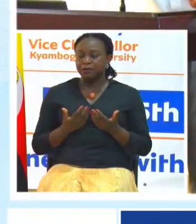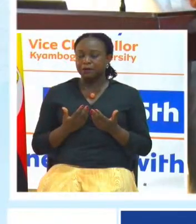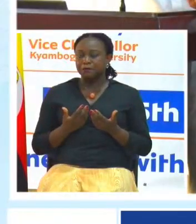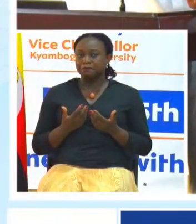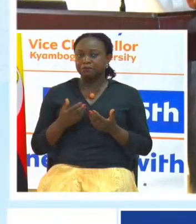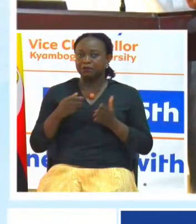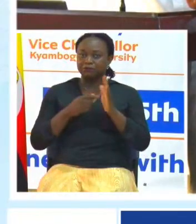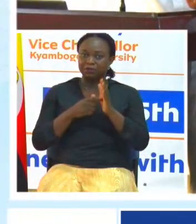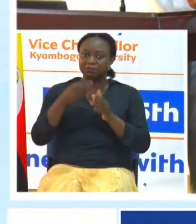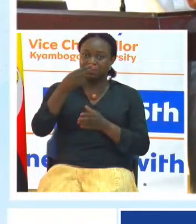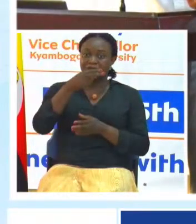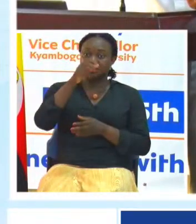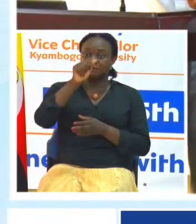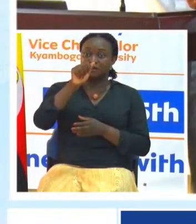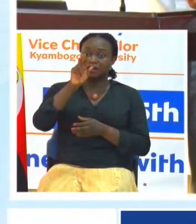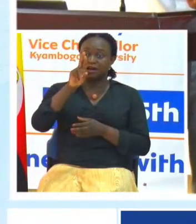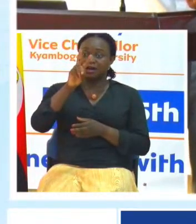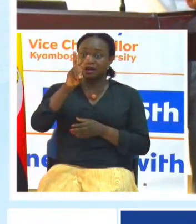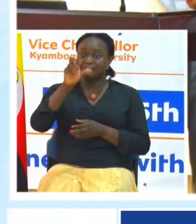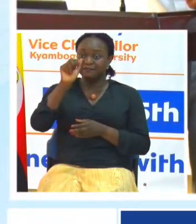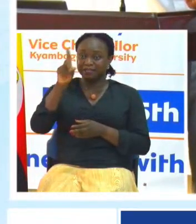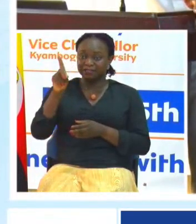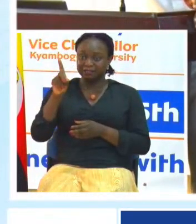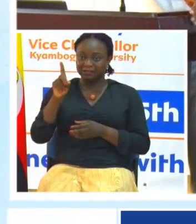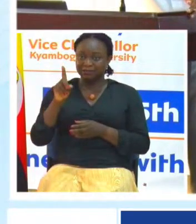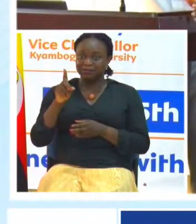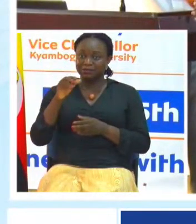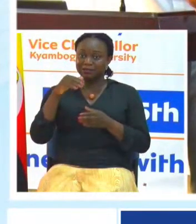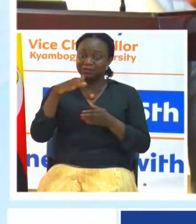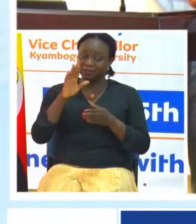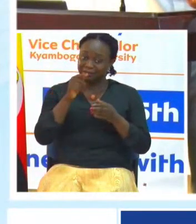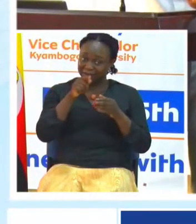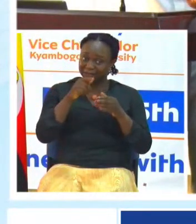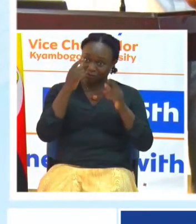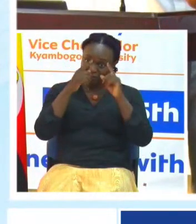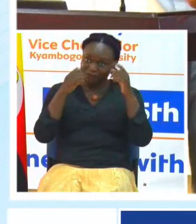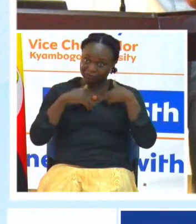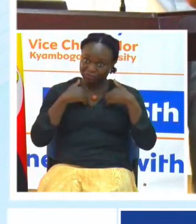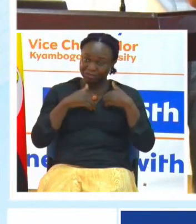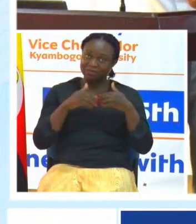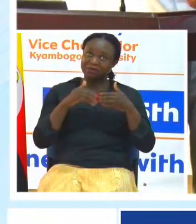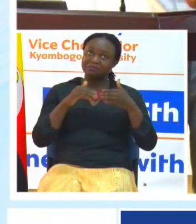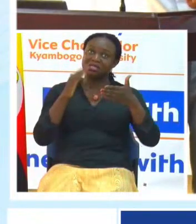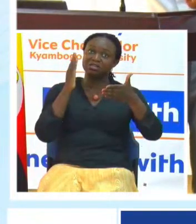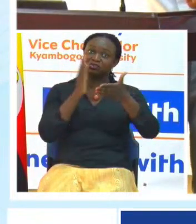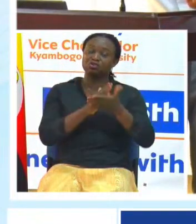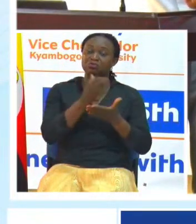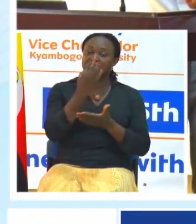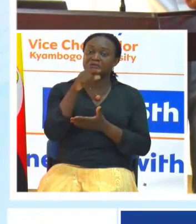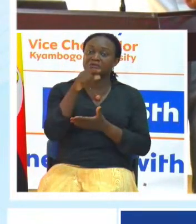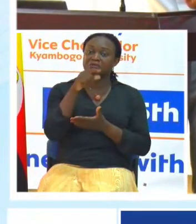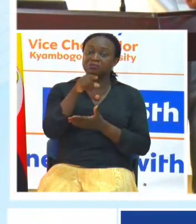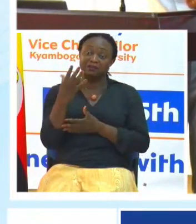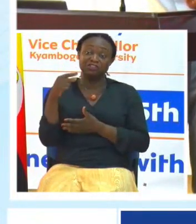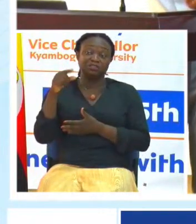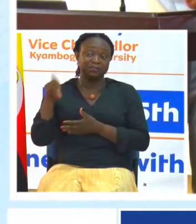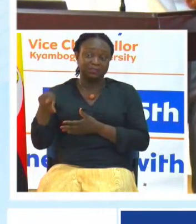if Harvard is to be your target school and its cutoff GPA is 3.5 out of 4,